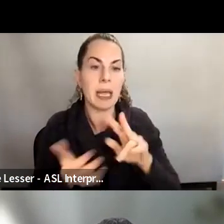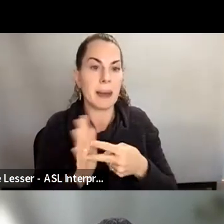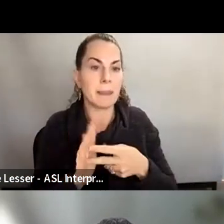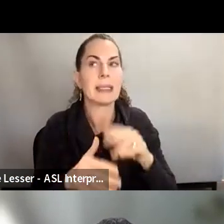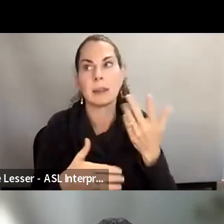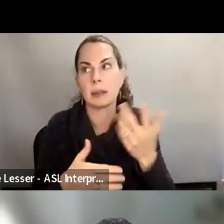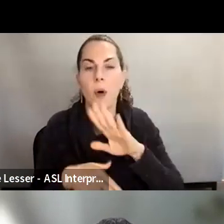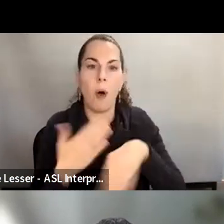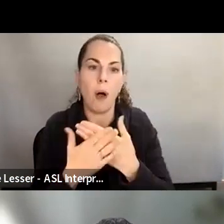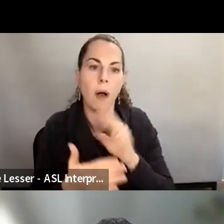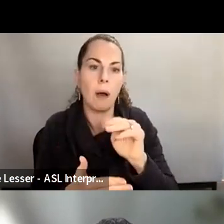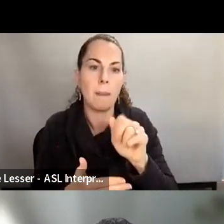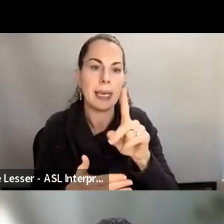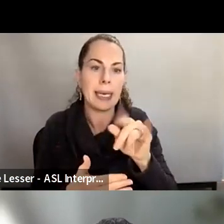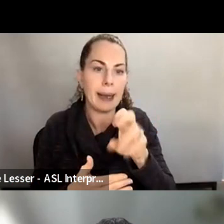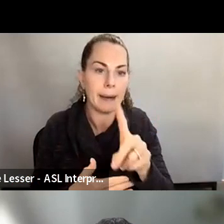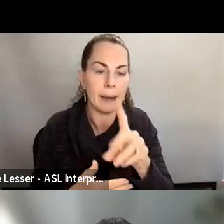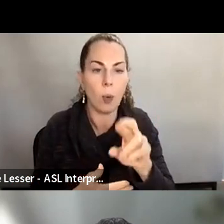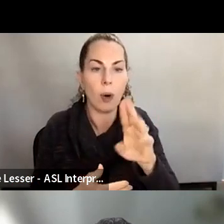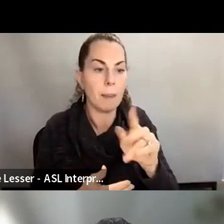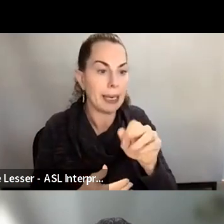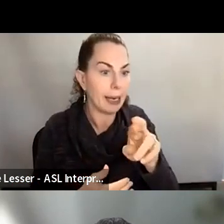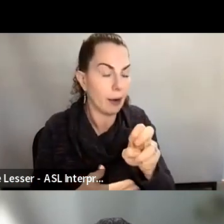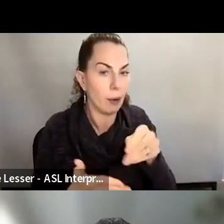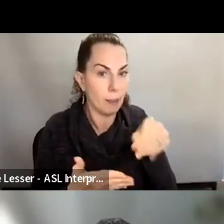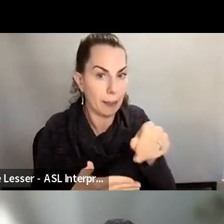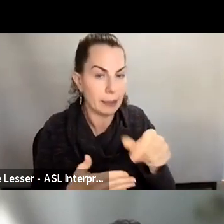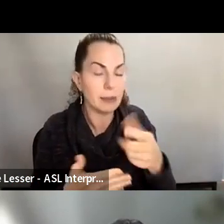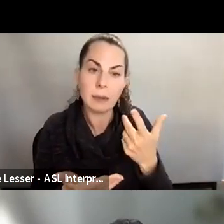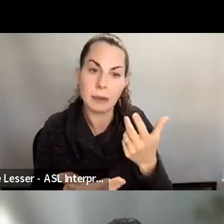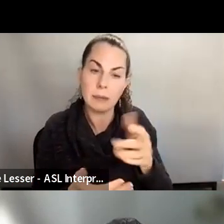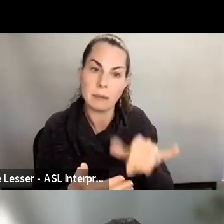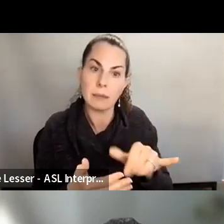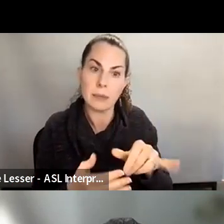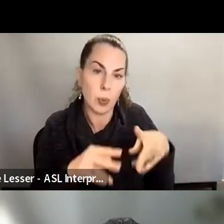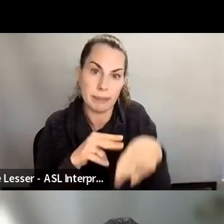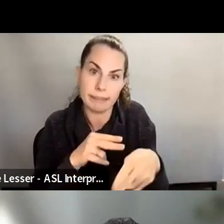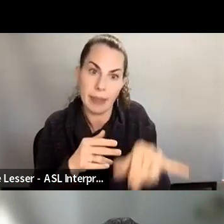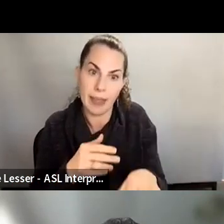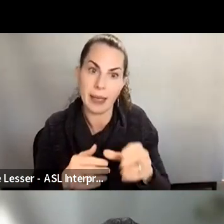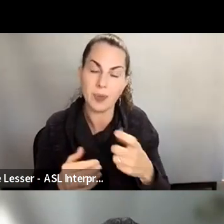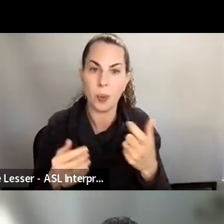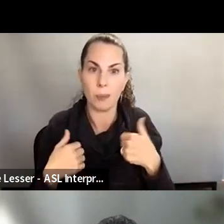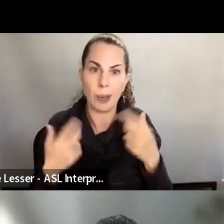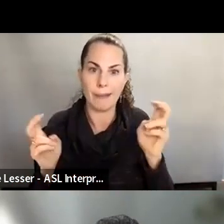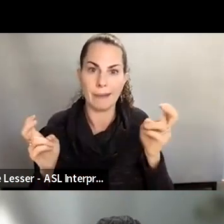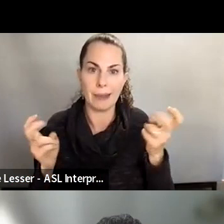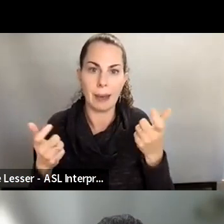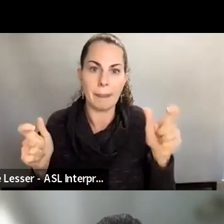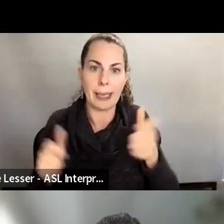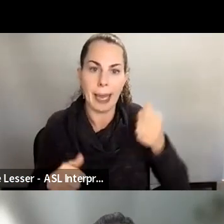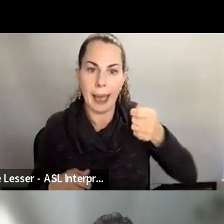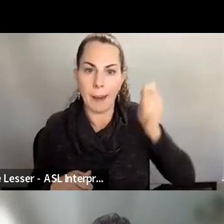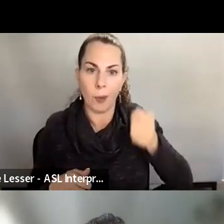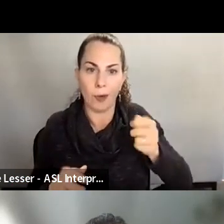Medicaid payments, losing all Medicare payments. So those are pretty big hammers that we have. And also